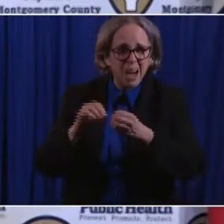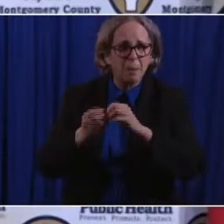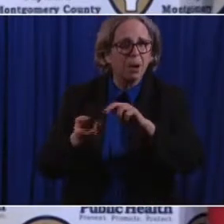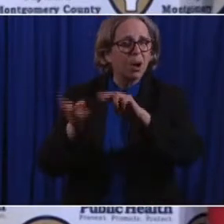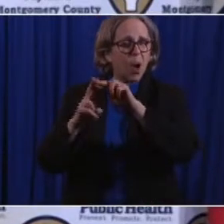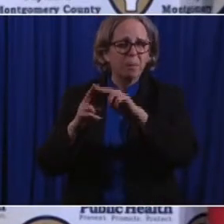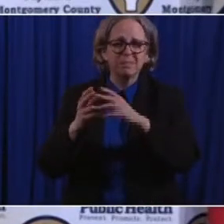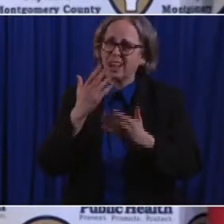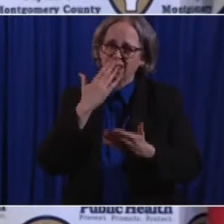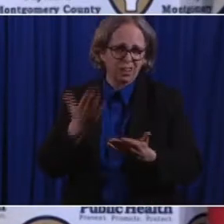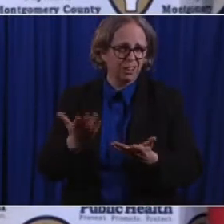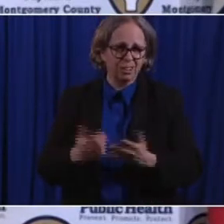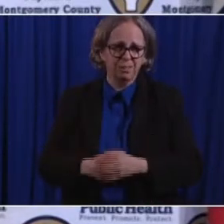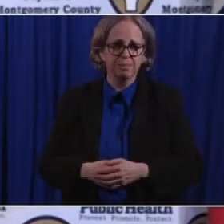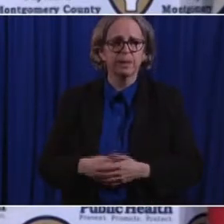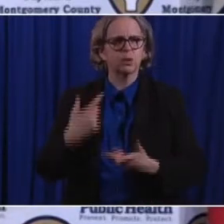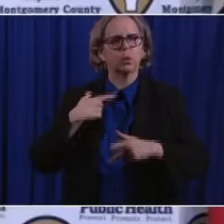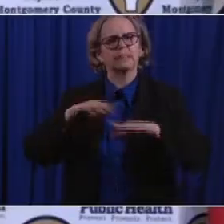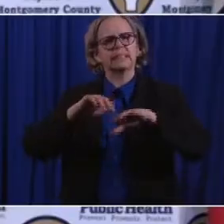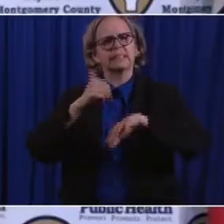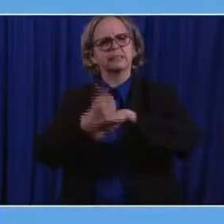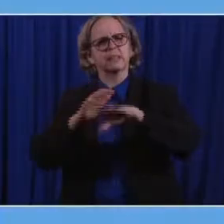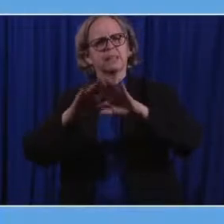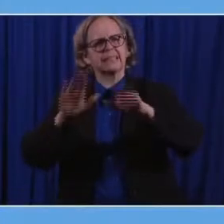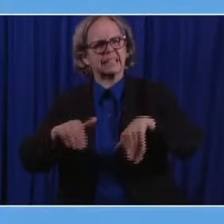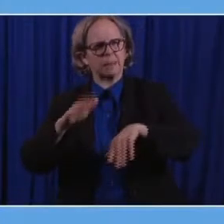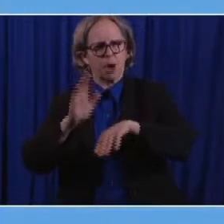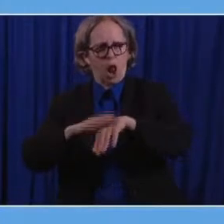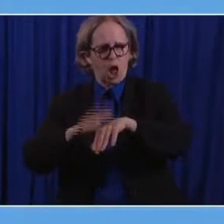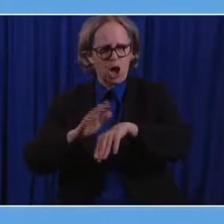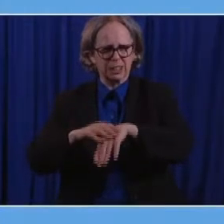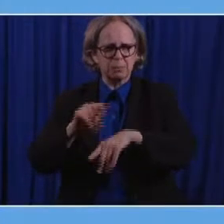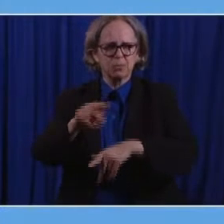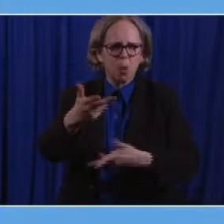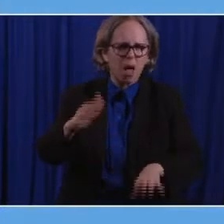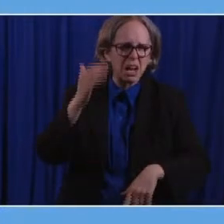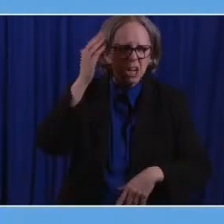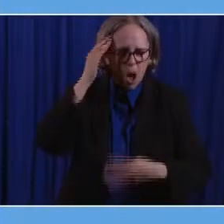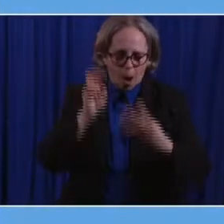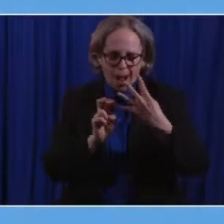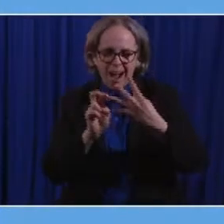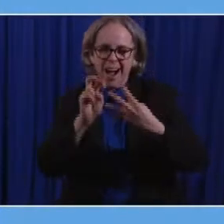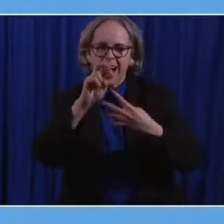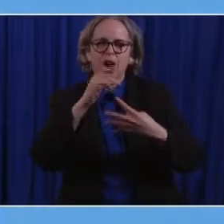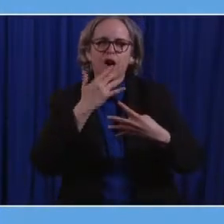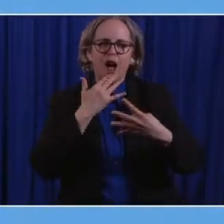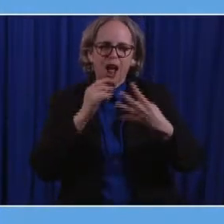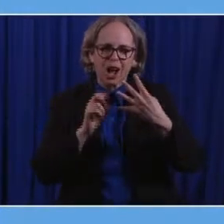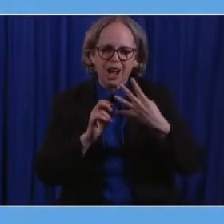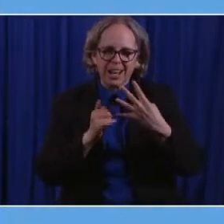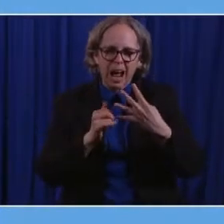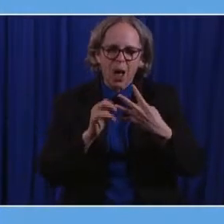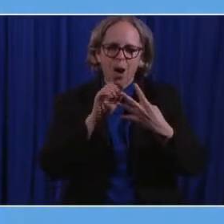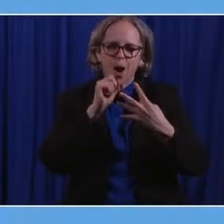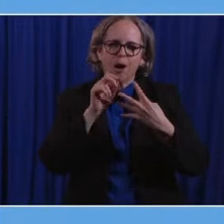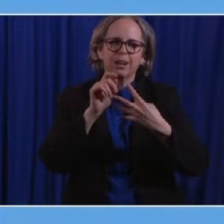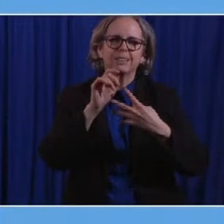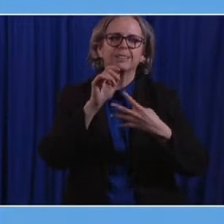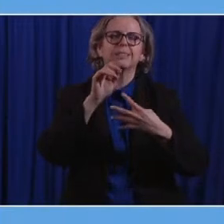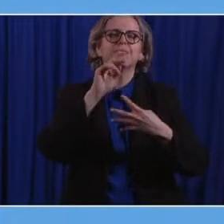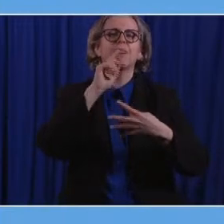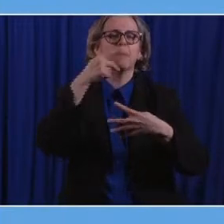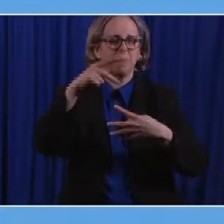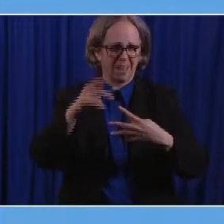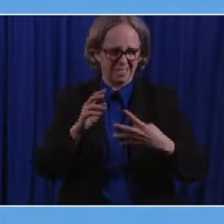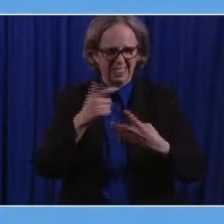our map that everyone's become familiar with. With the increase in cases per capita at the statewide level, we're also have seen